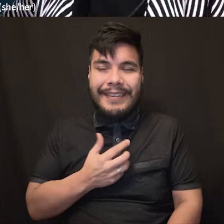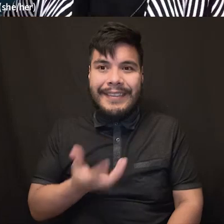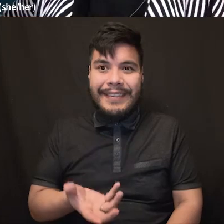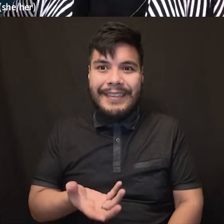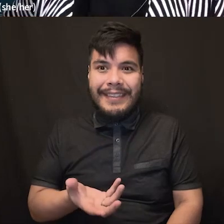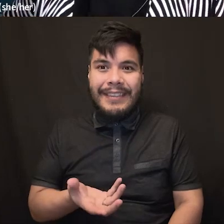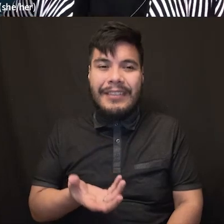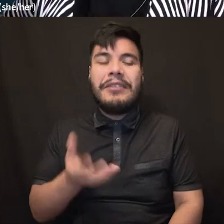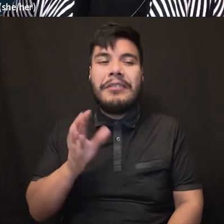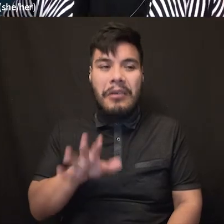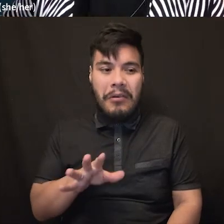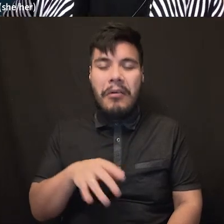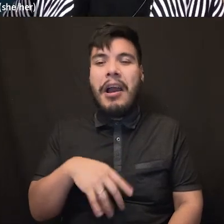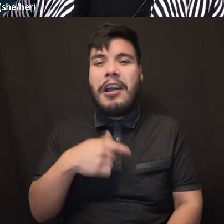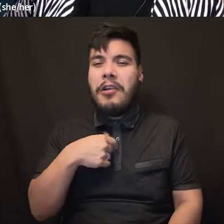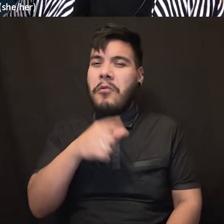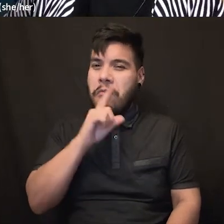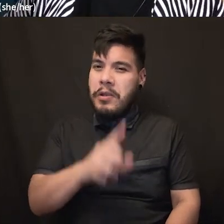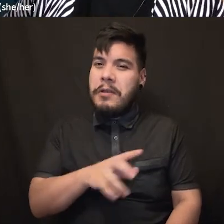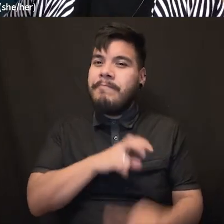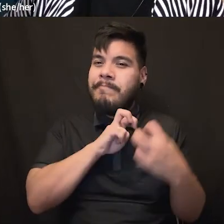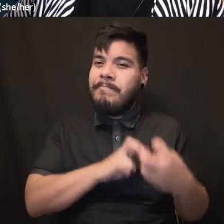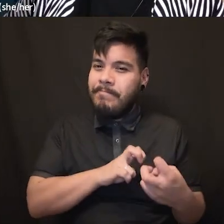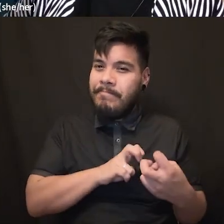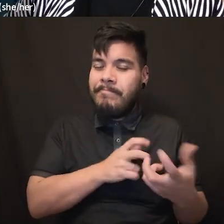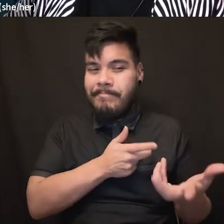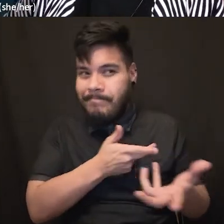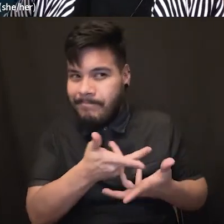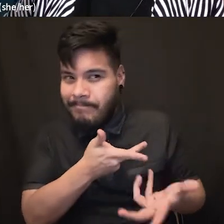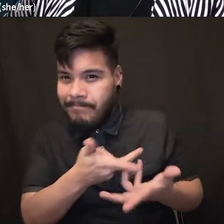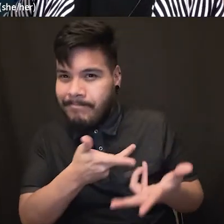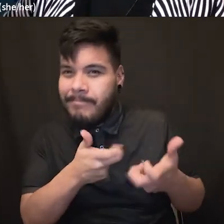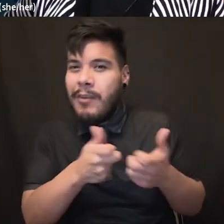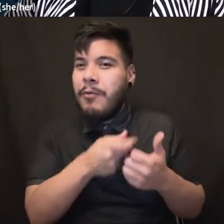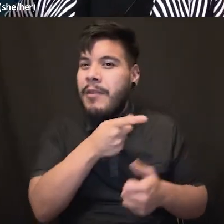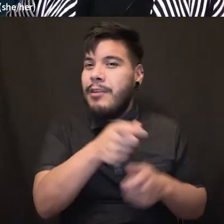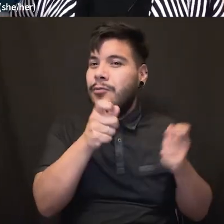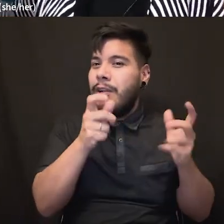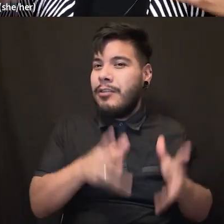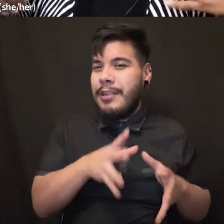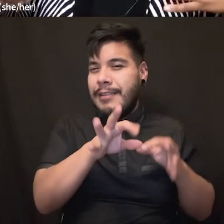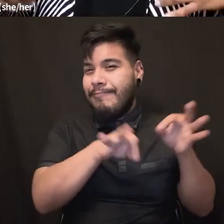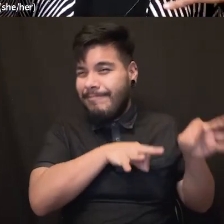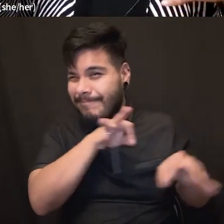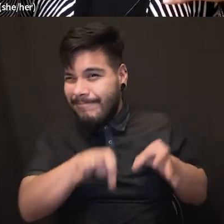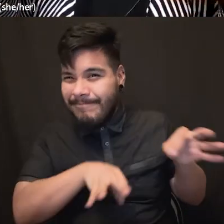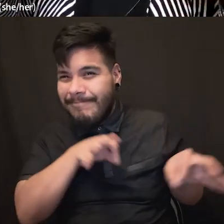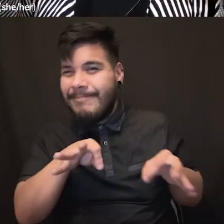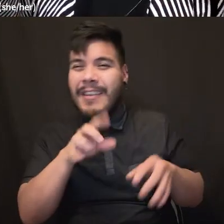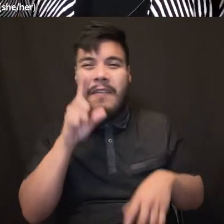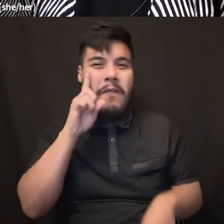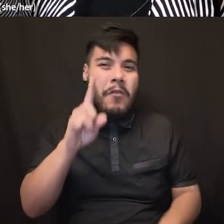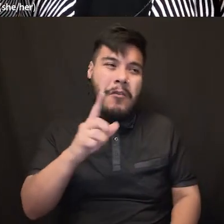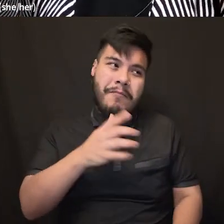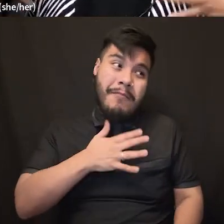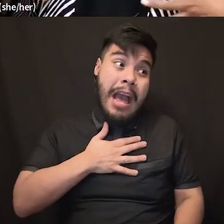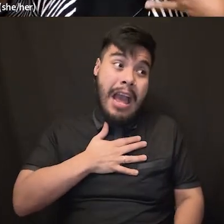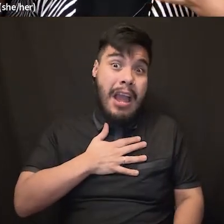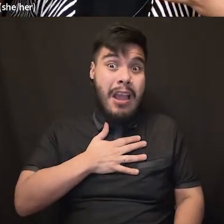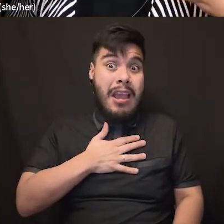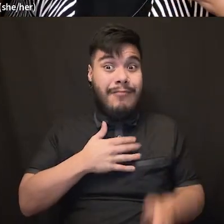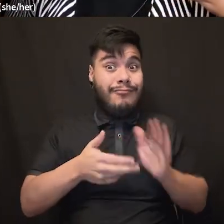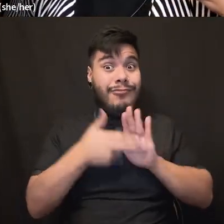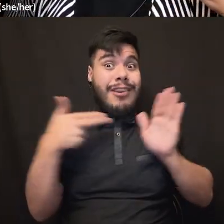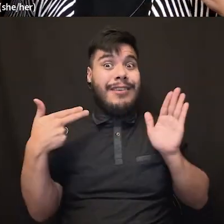So I had, like, a real sort of heart to heart with the director and explained that, like, I can't, for my own brand,